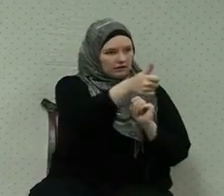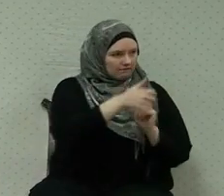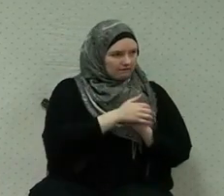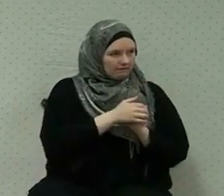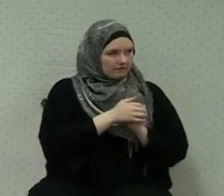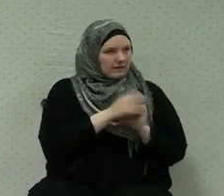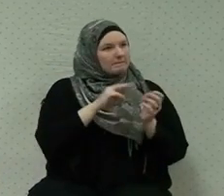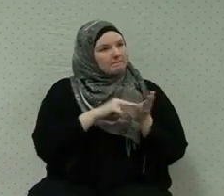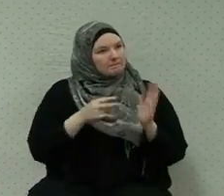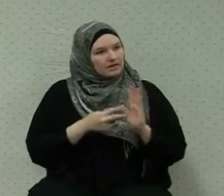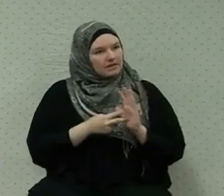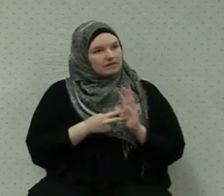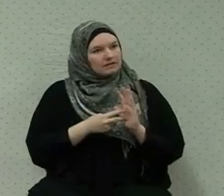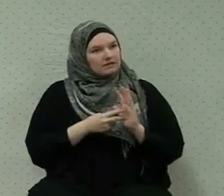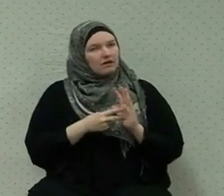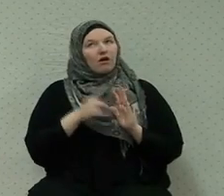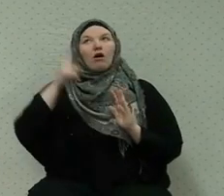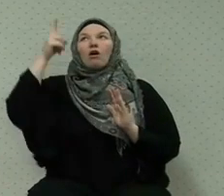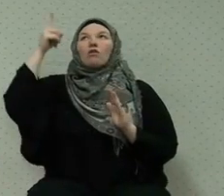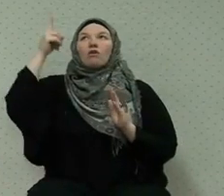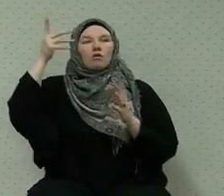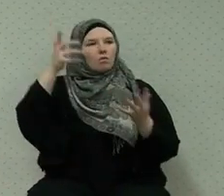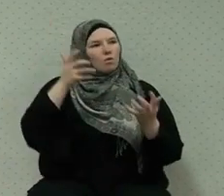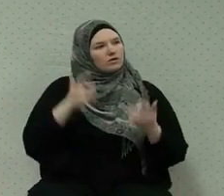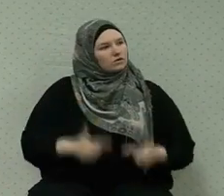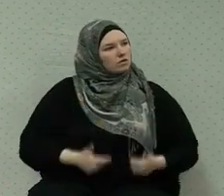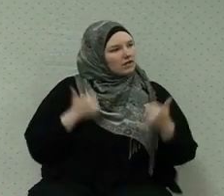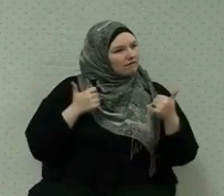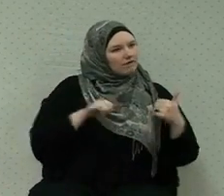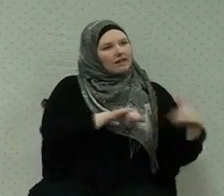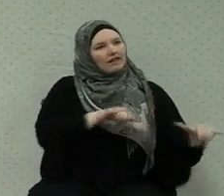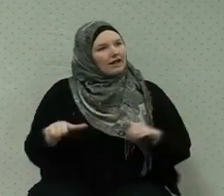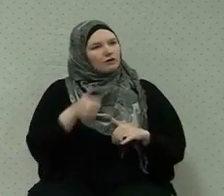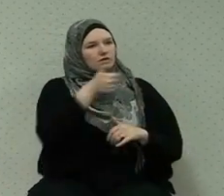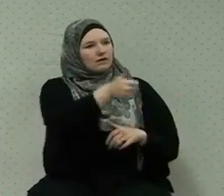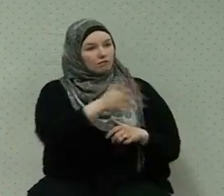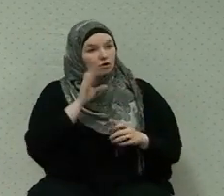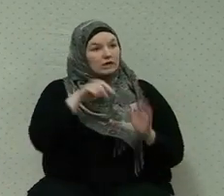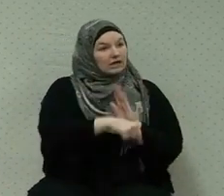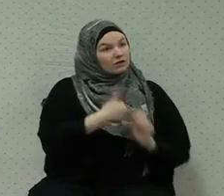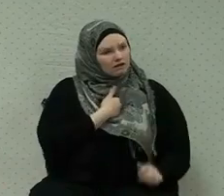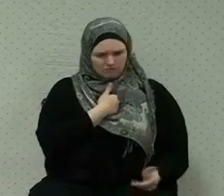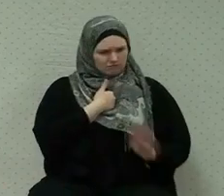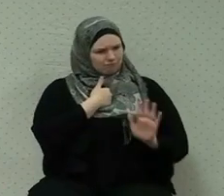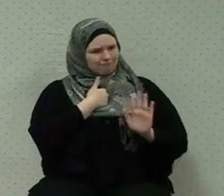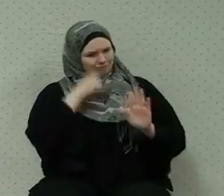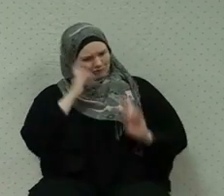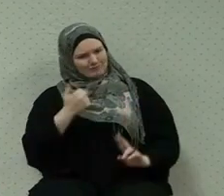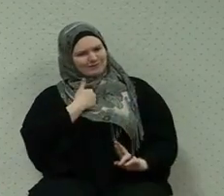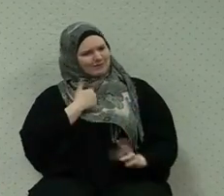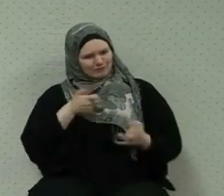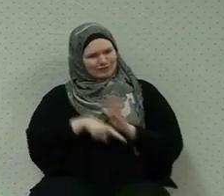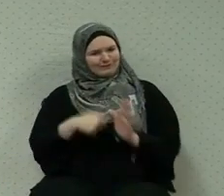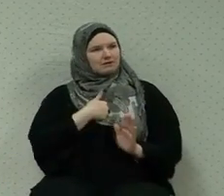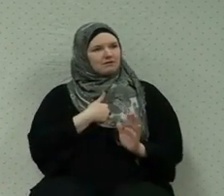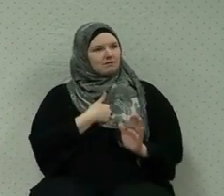Which means Allah wants us to live. And Allah wants us to live according to His